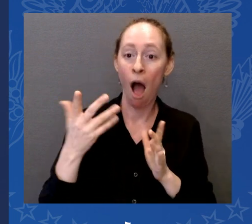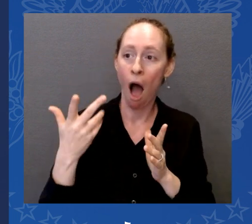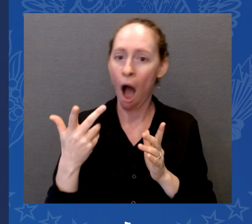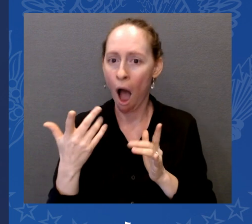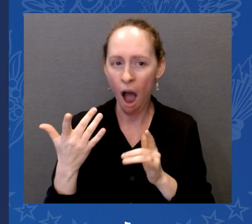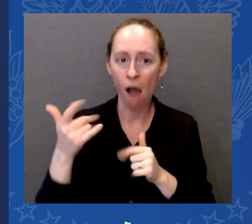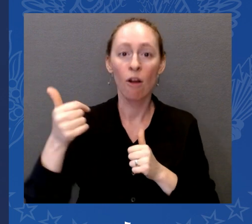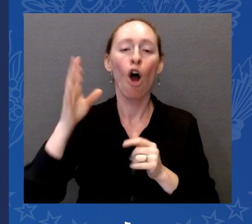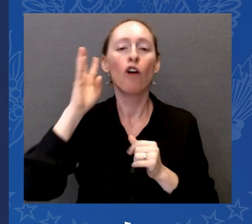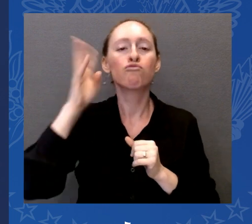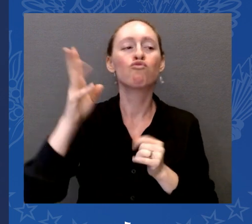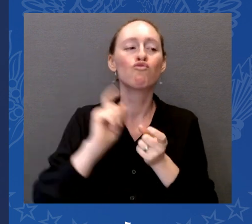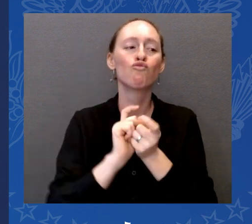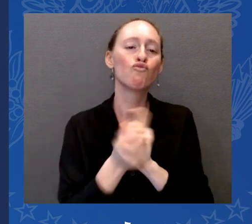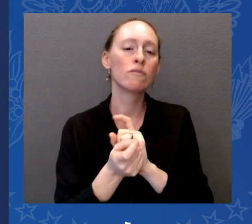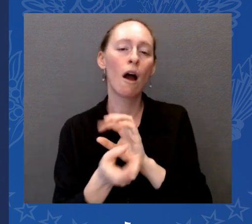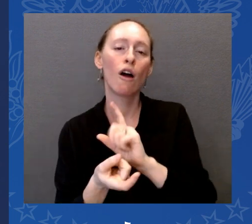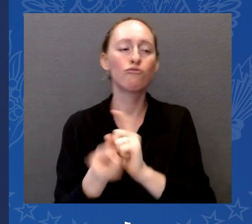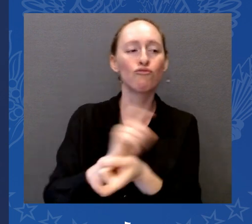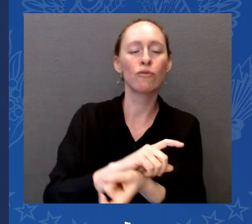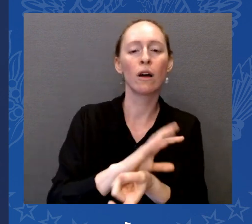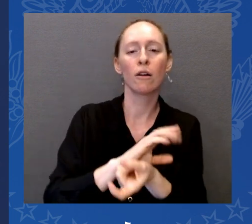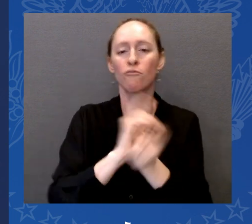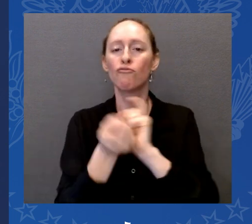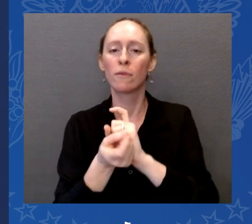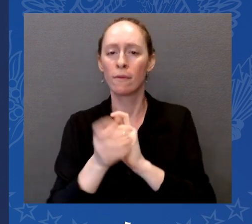put this in perspective, last year the price of